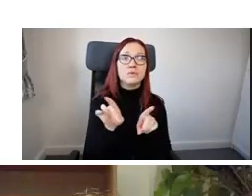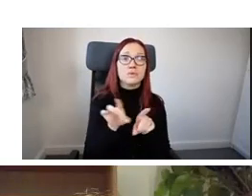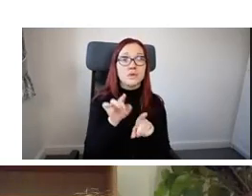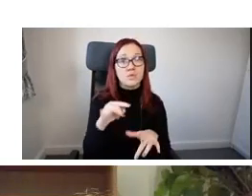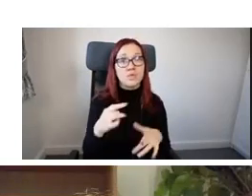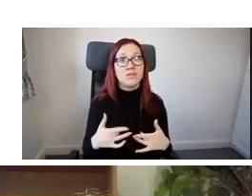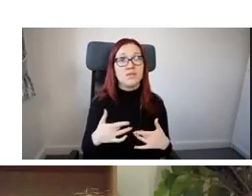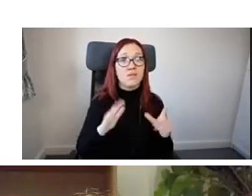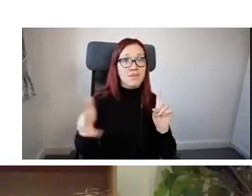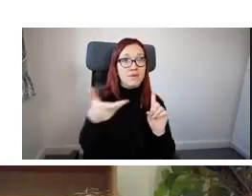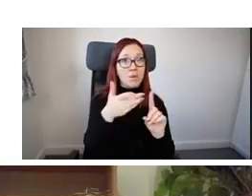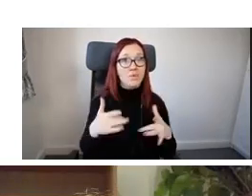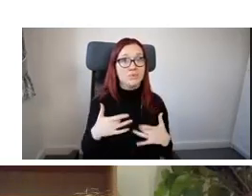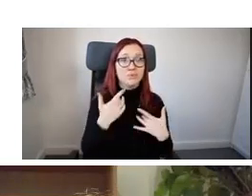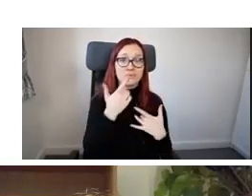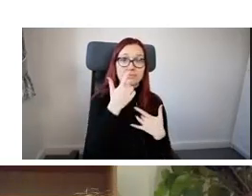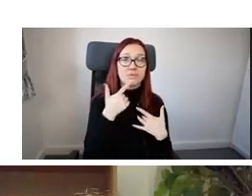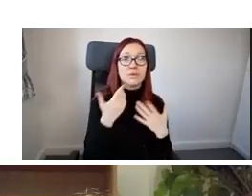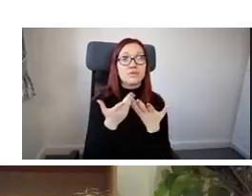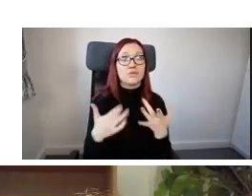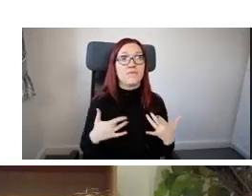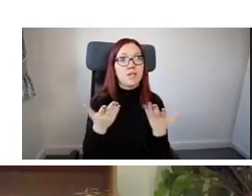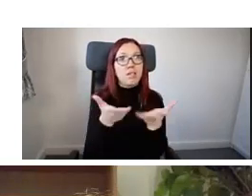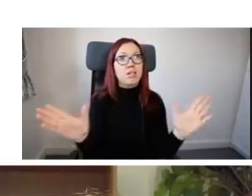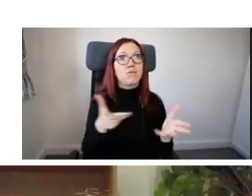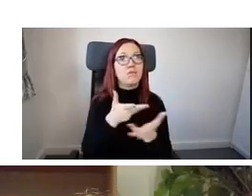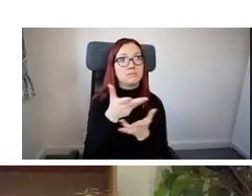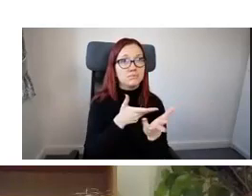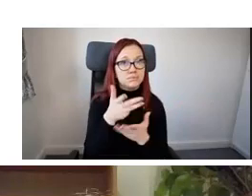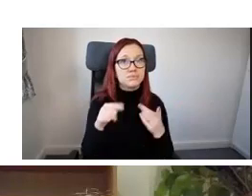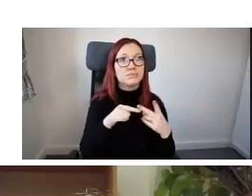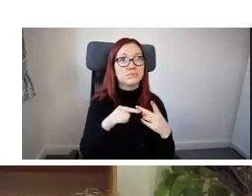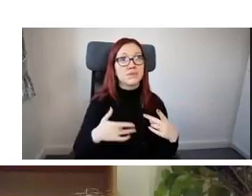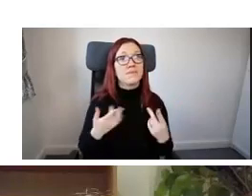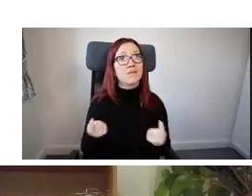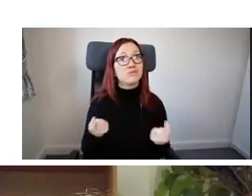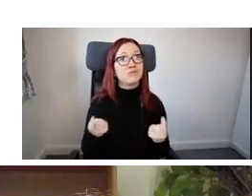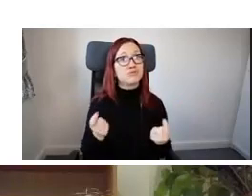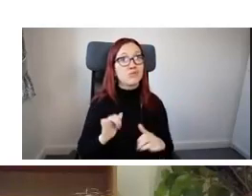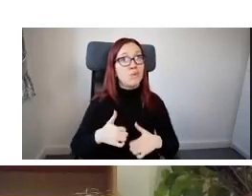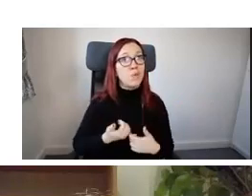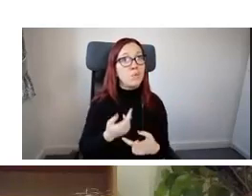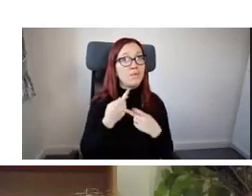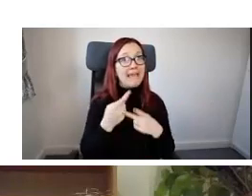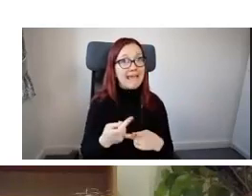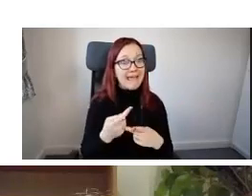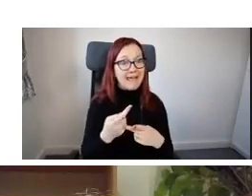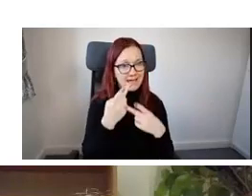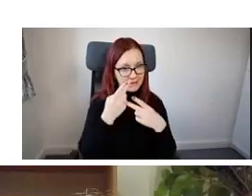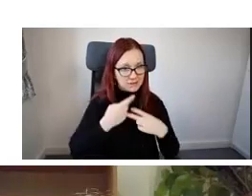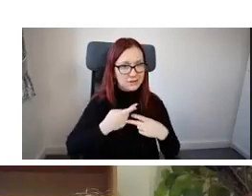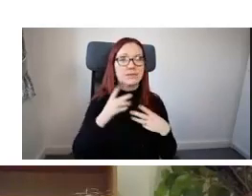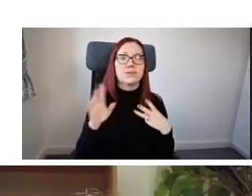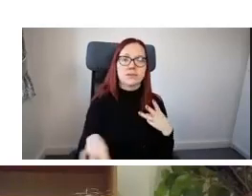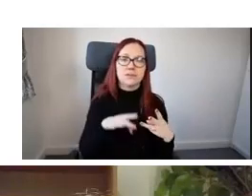and allowing young people to feel in control of their own care, as well as being beneficial to